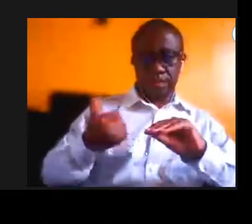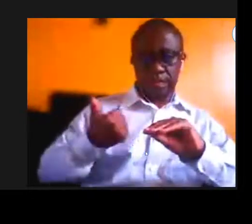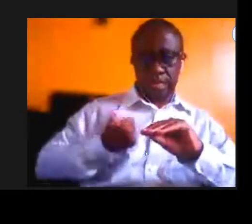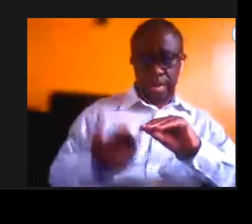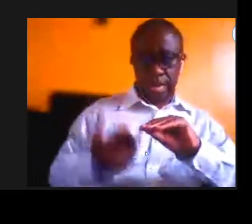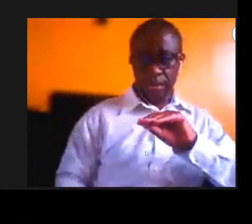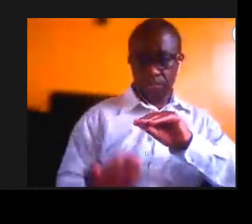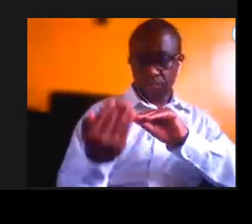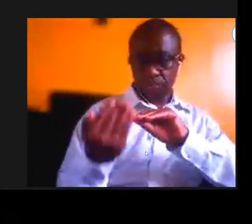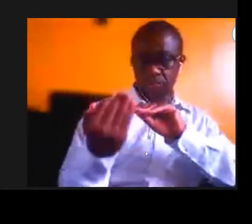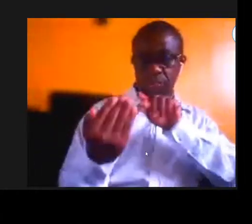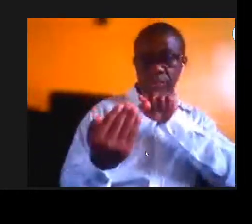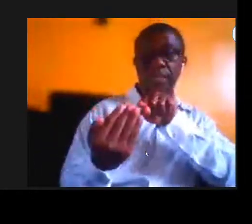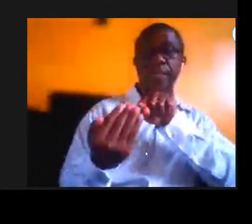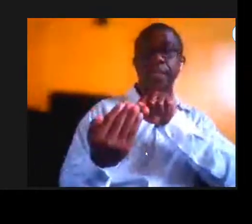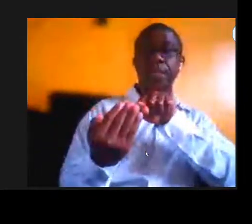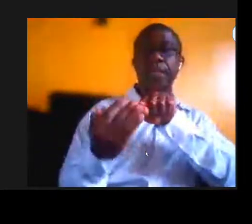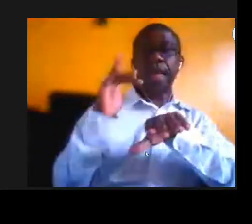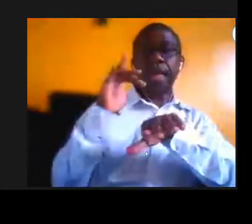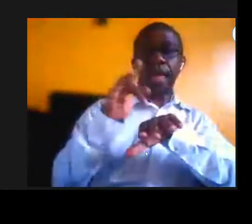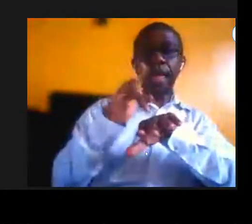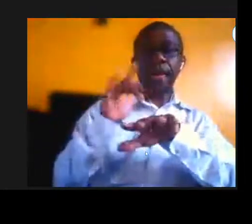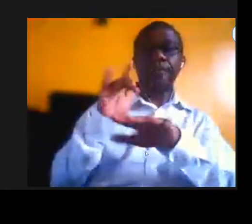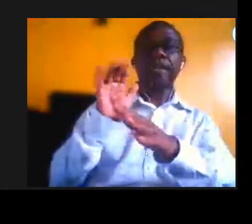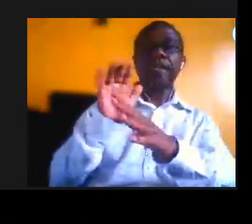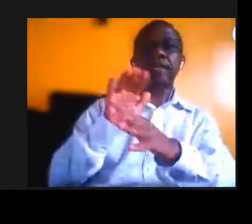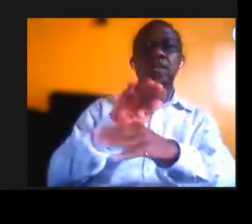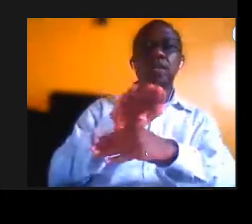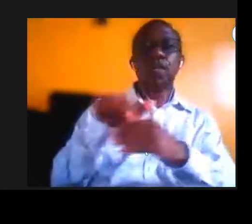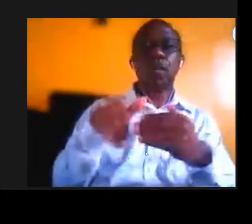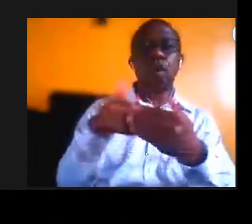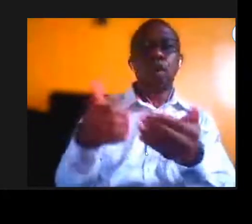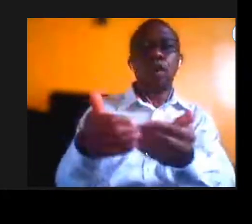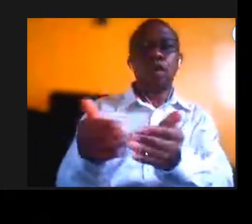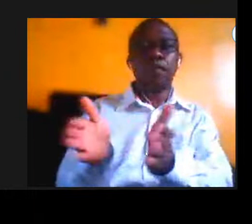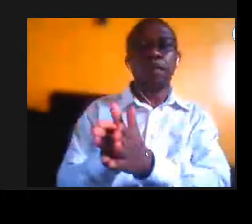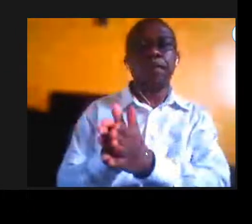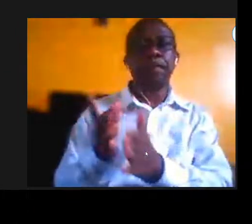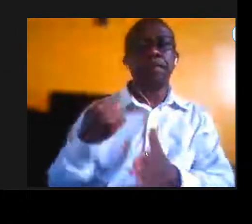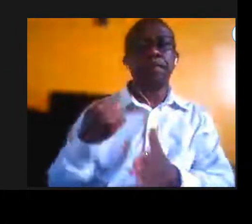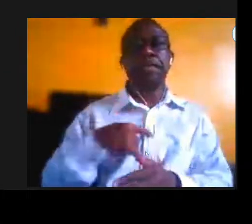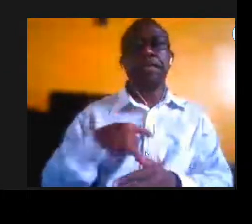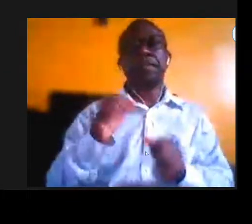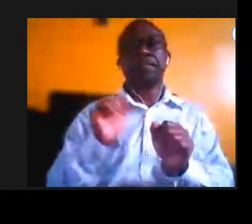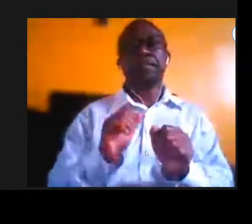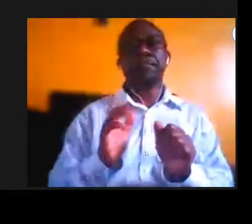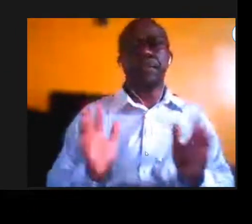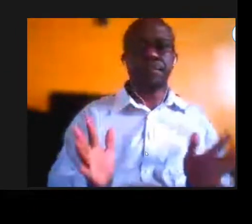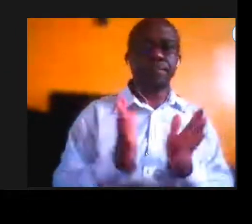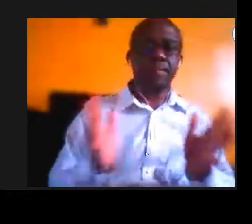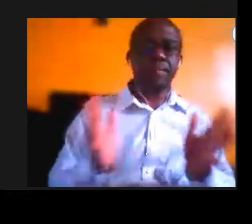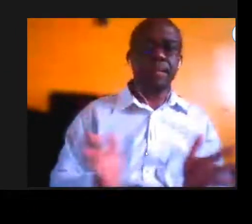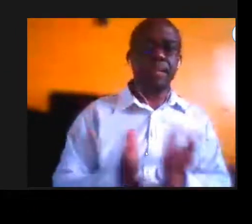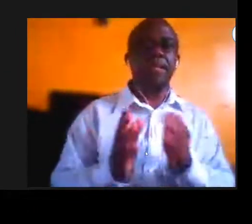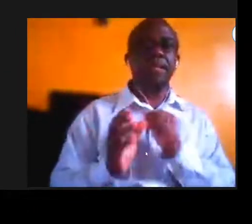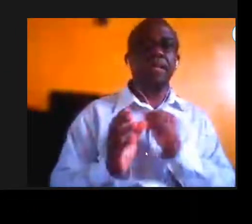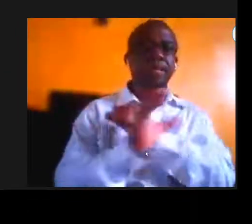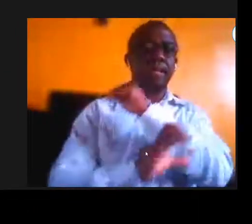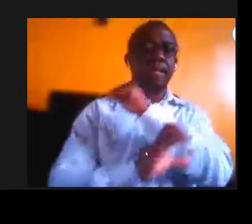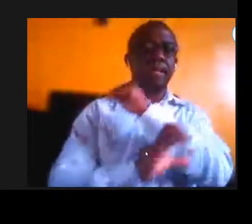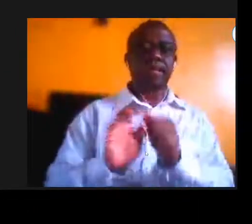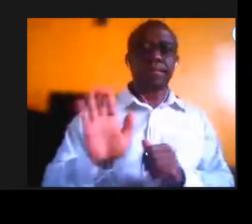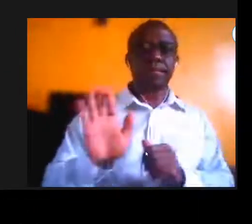family. I can say that also we need to encourage and also advocate for our countries to